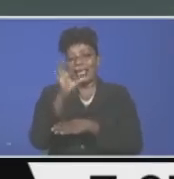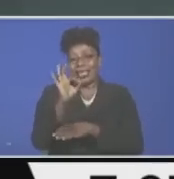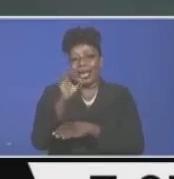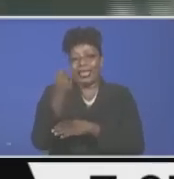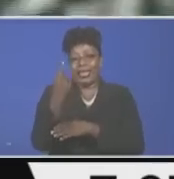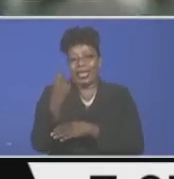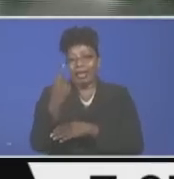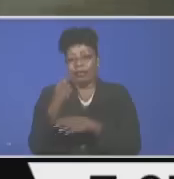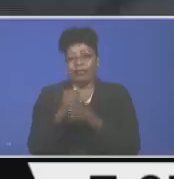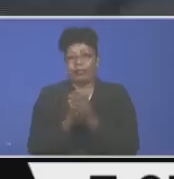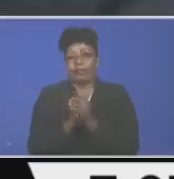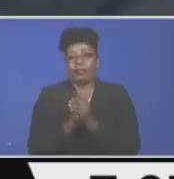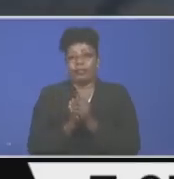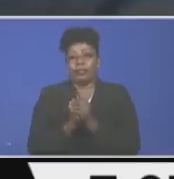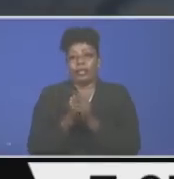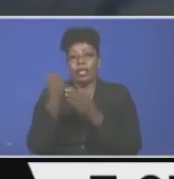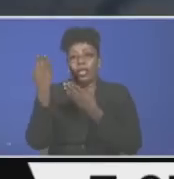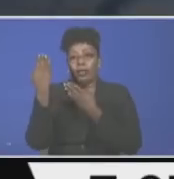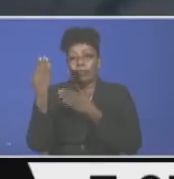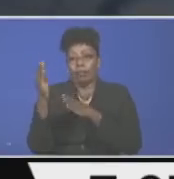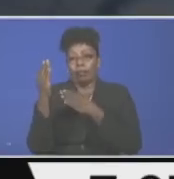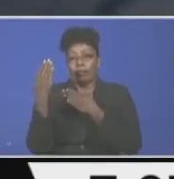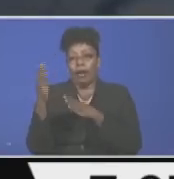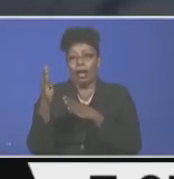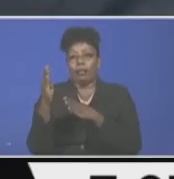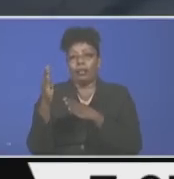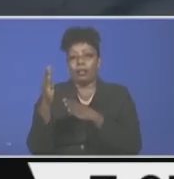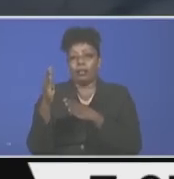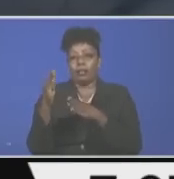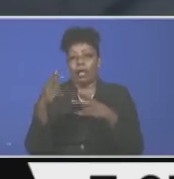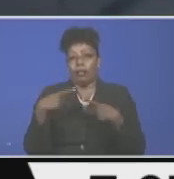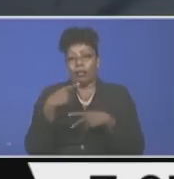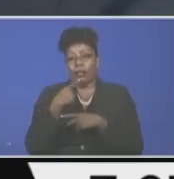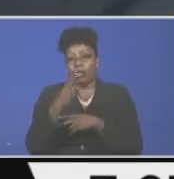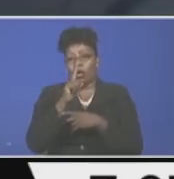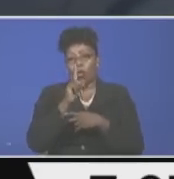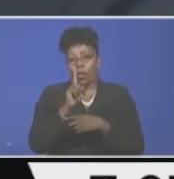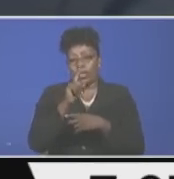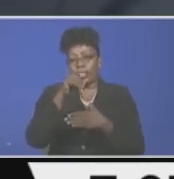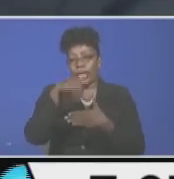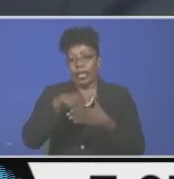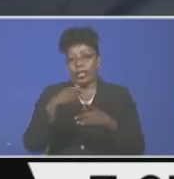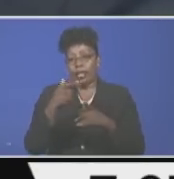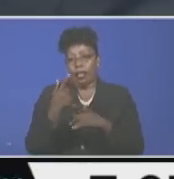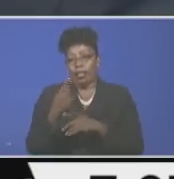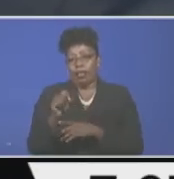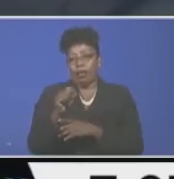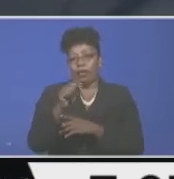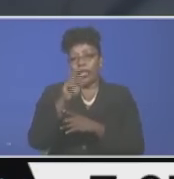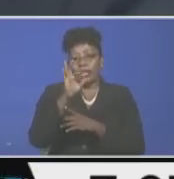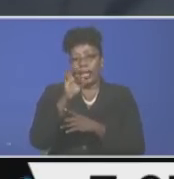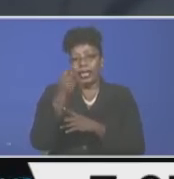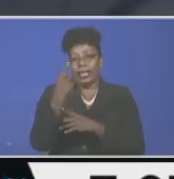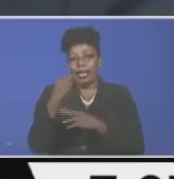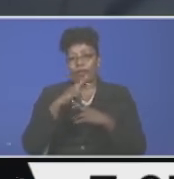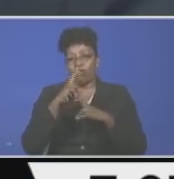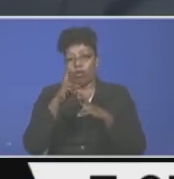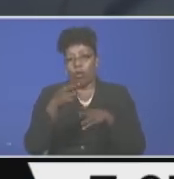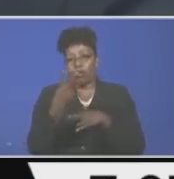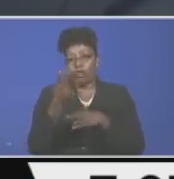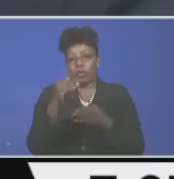9/11. The Bahamas is mentioned, I think, once in the 9/11 Commission report